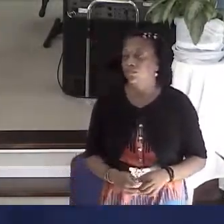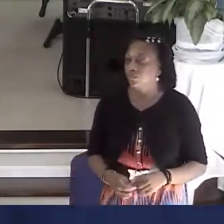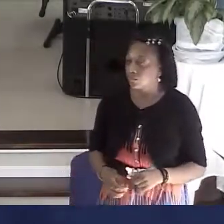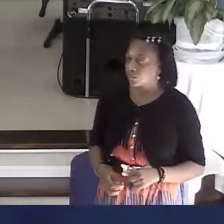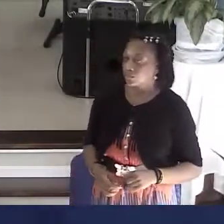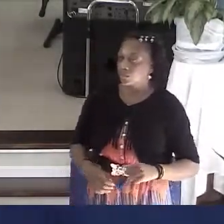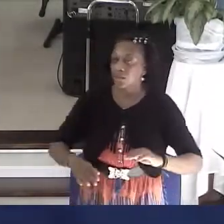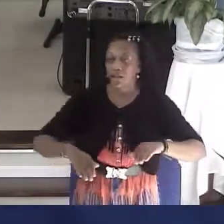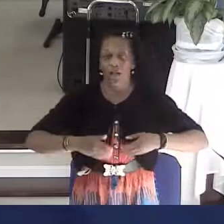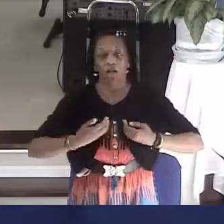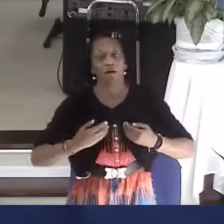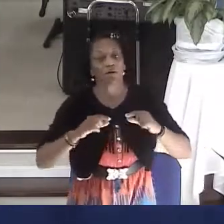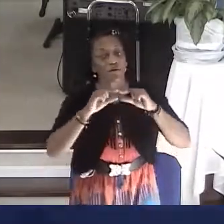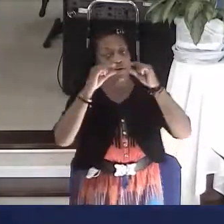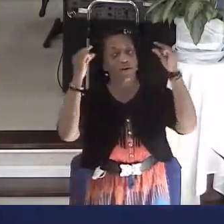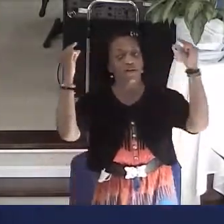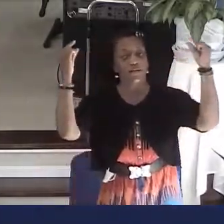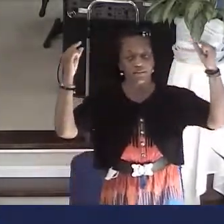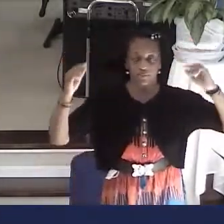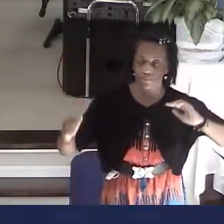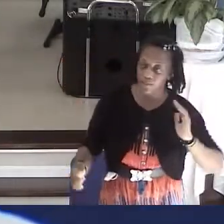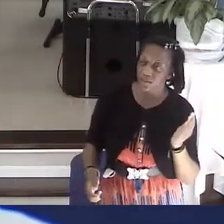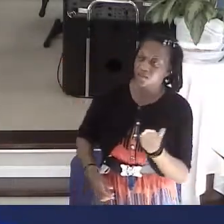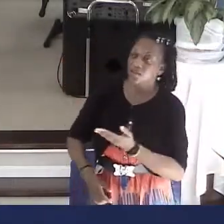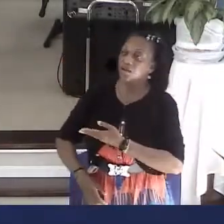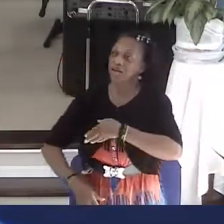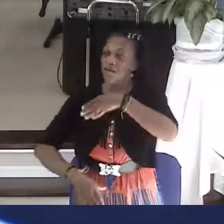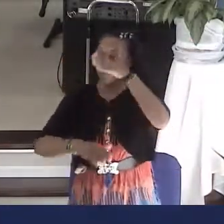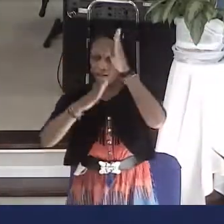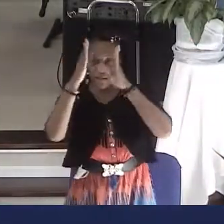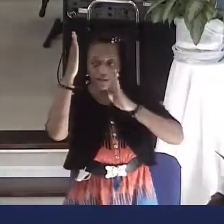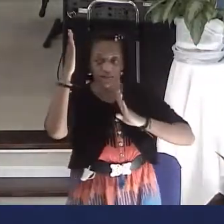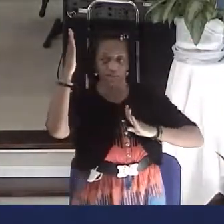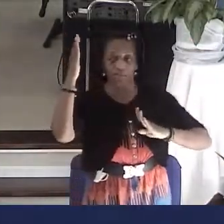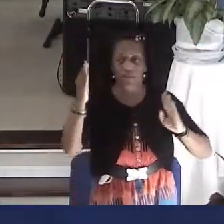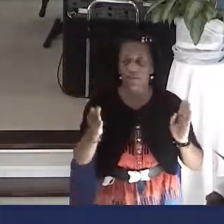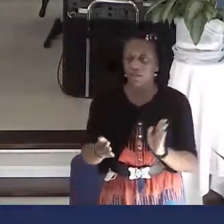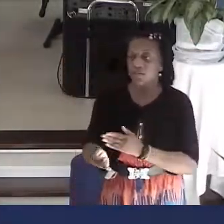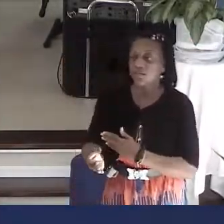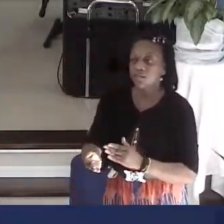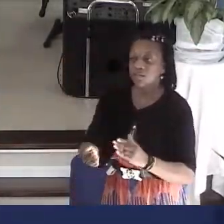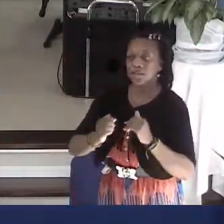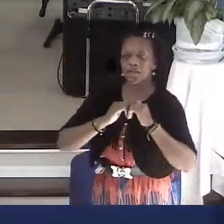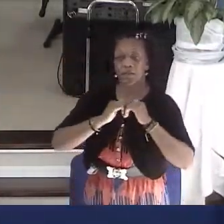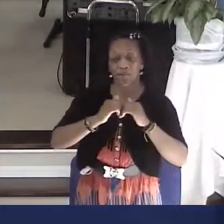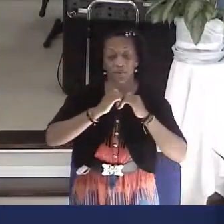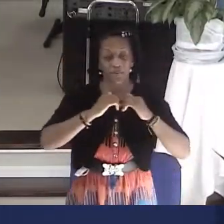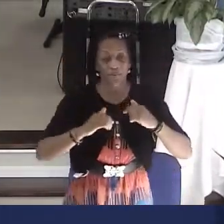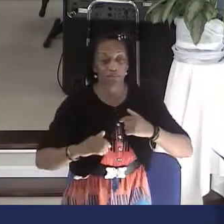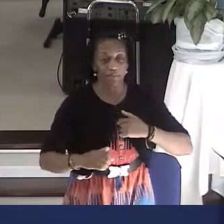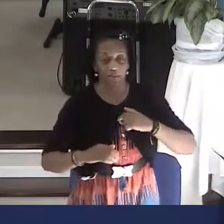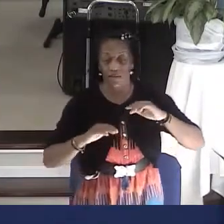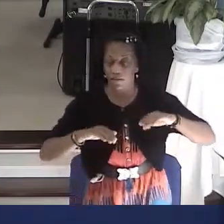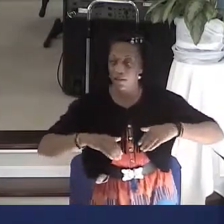Hallelujah! How great is our God! Everybody sing! How great is